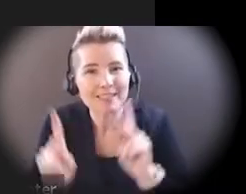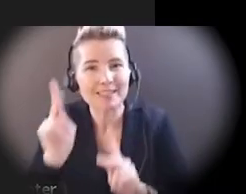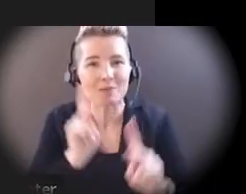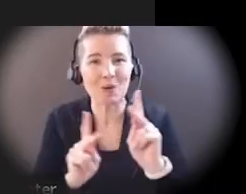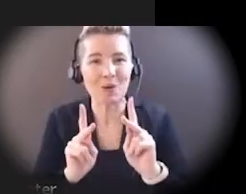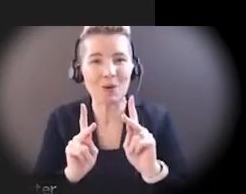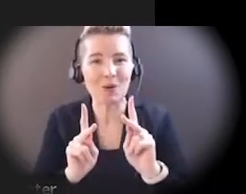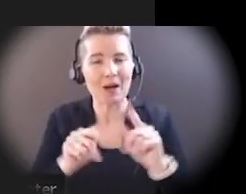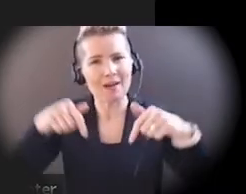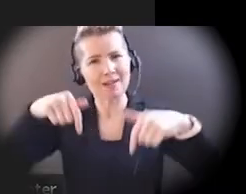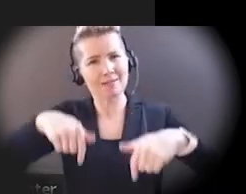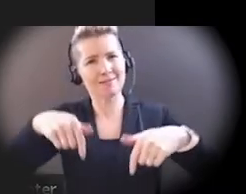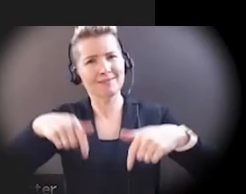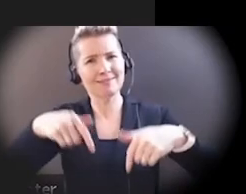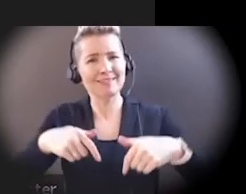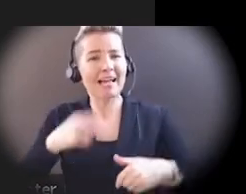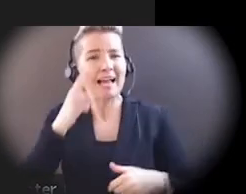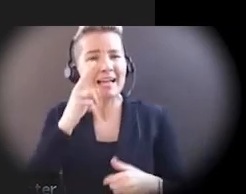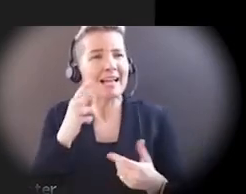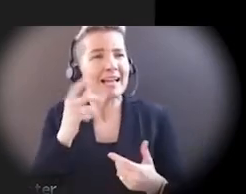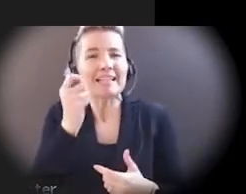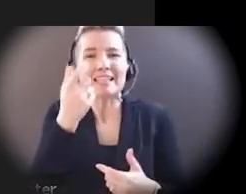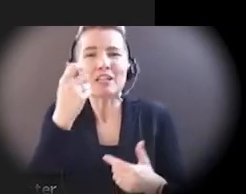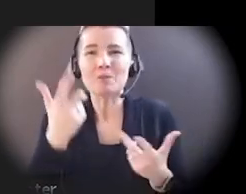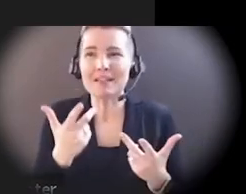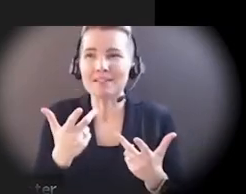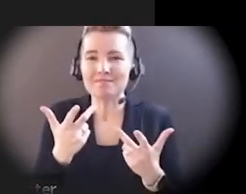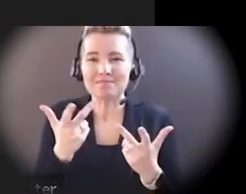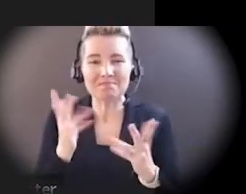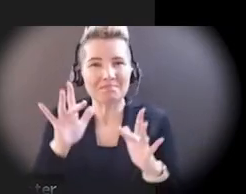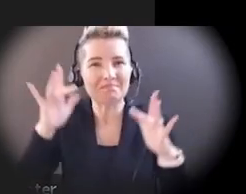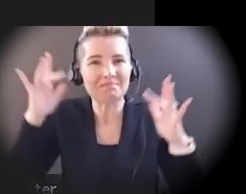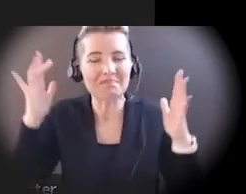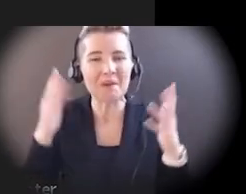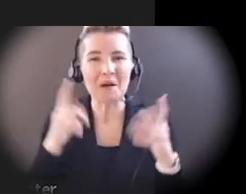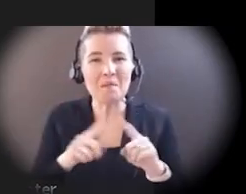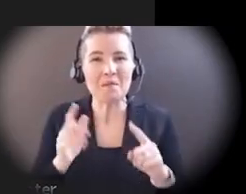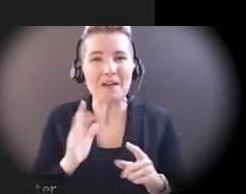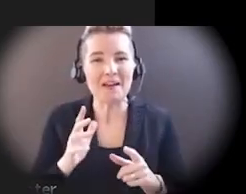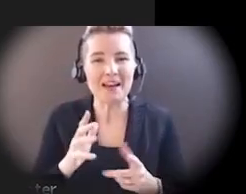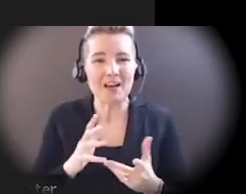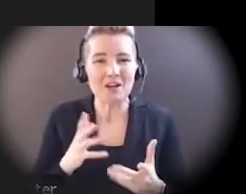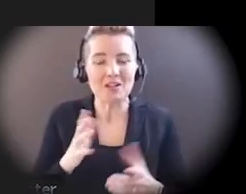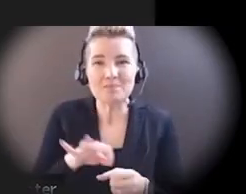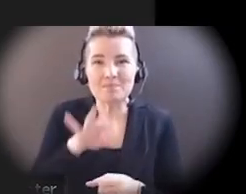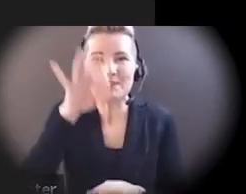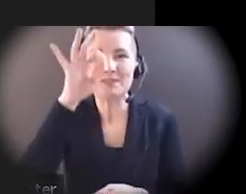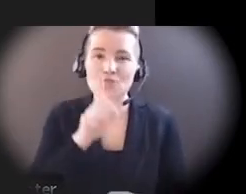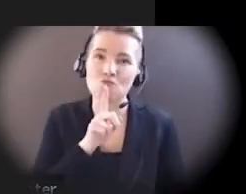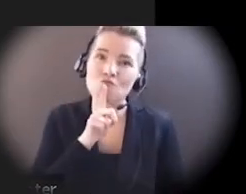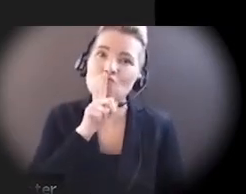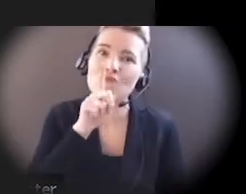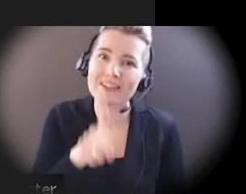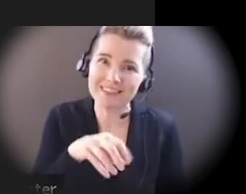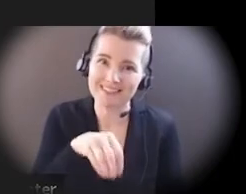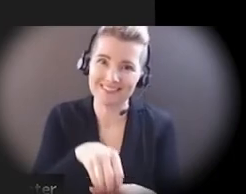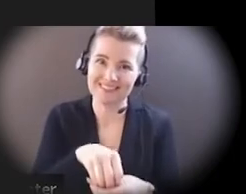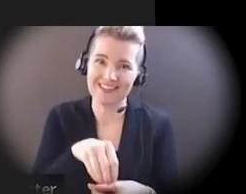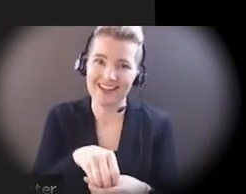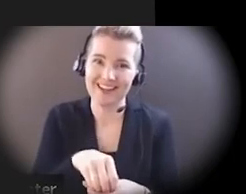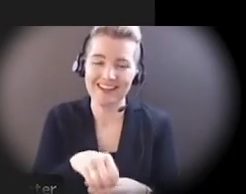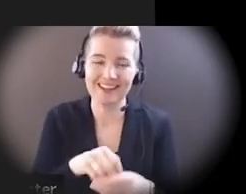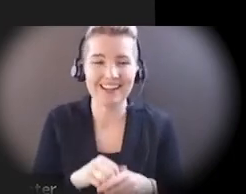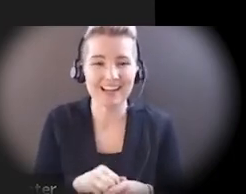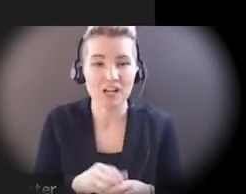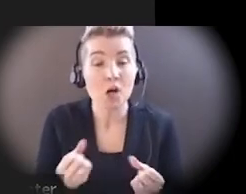mystery to the place, but its vibrancy and fine spirit are very, very real. And yes, for so many